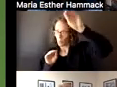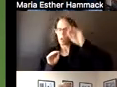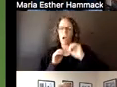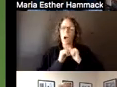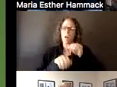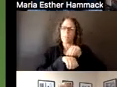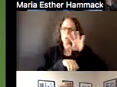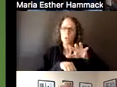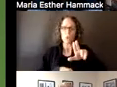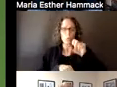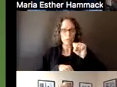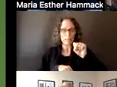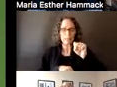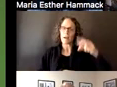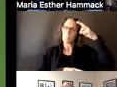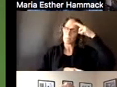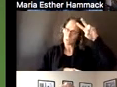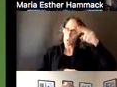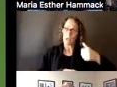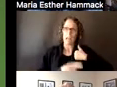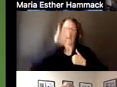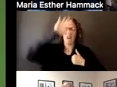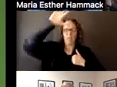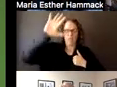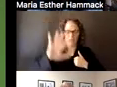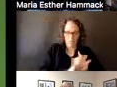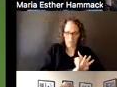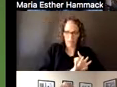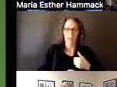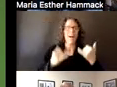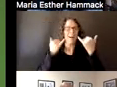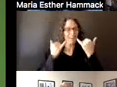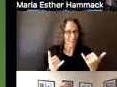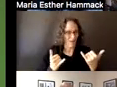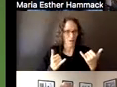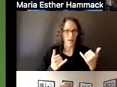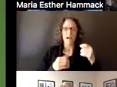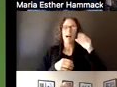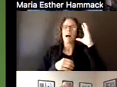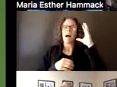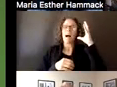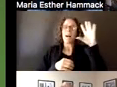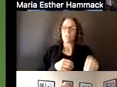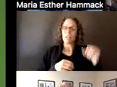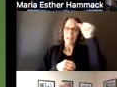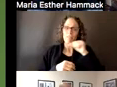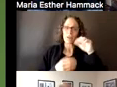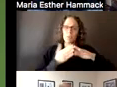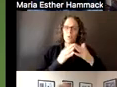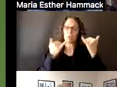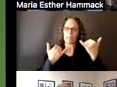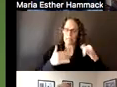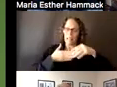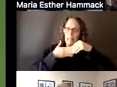how Afro-Mexican communities today are not only leading the recovery and preservation of their legacies, but continue the fight to